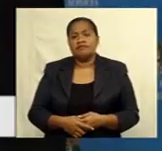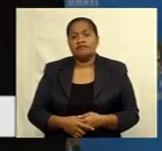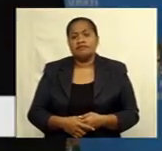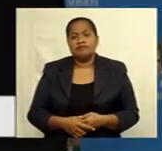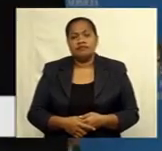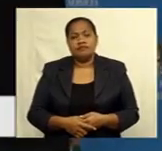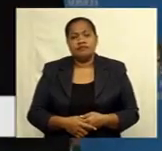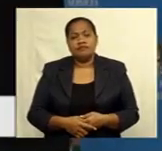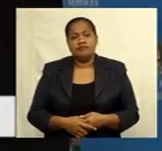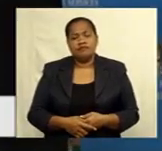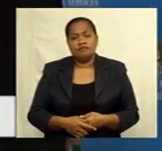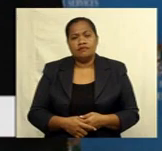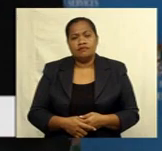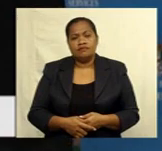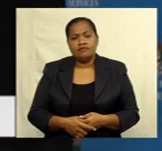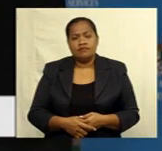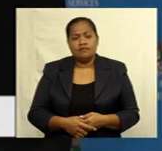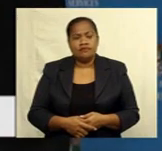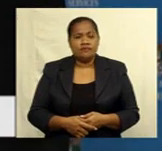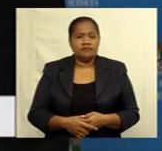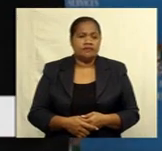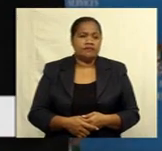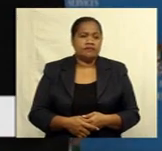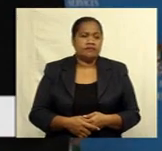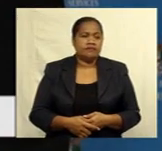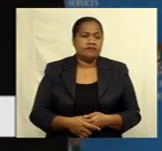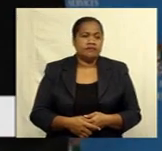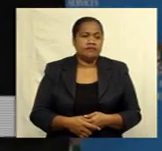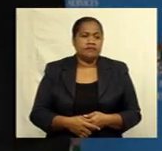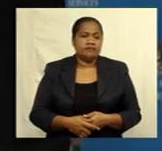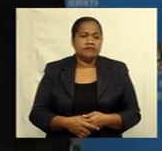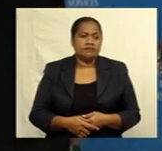us build a clearer picture of the current transmission in these 2 divisions.